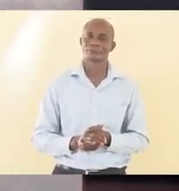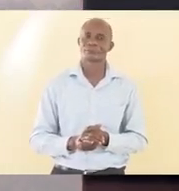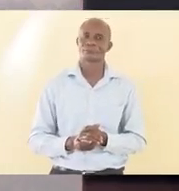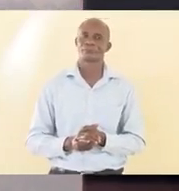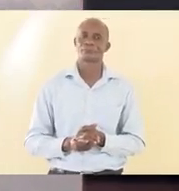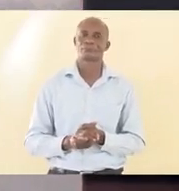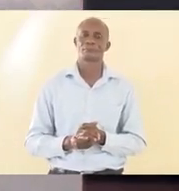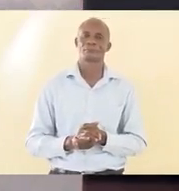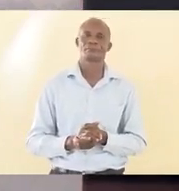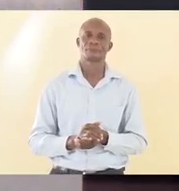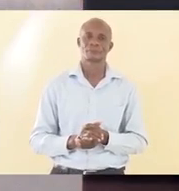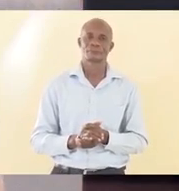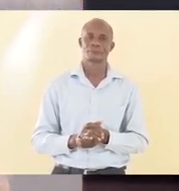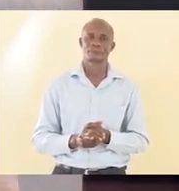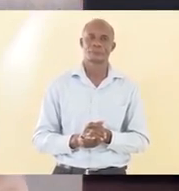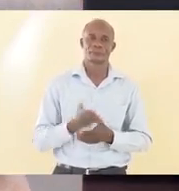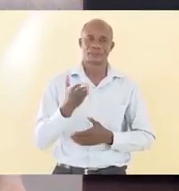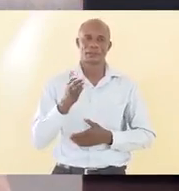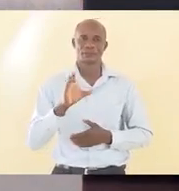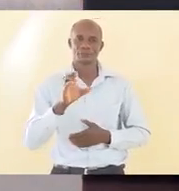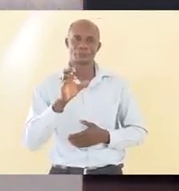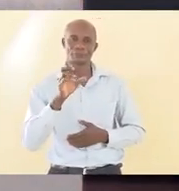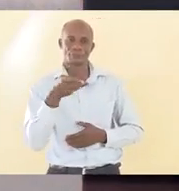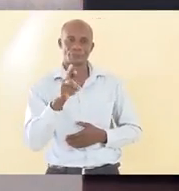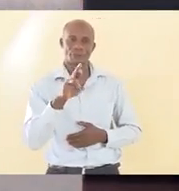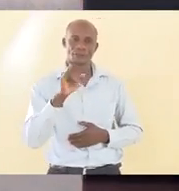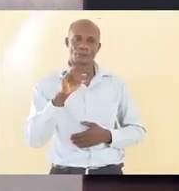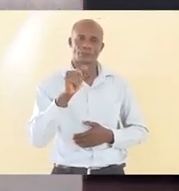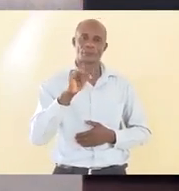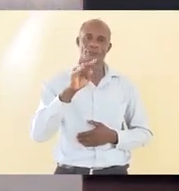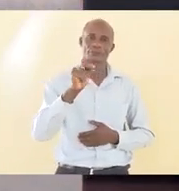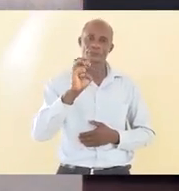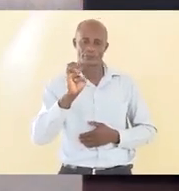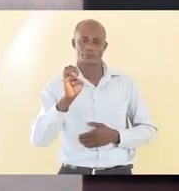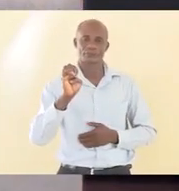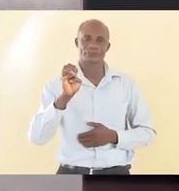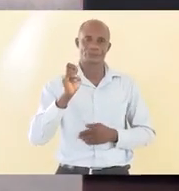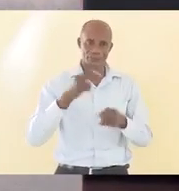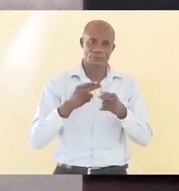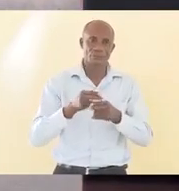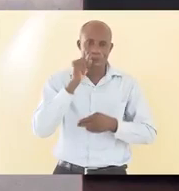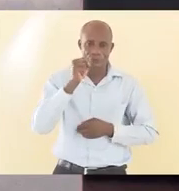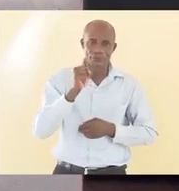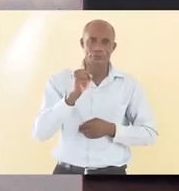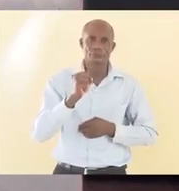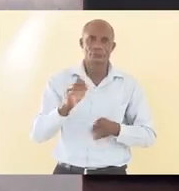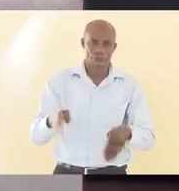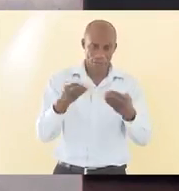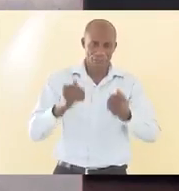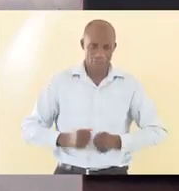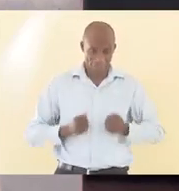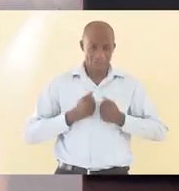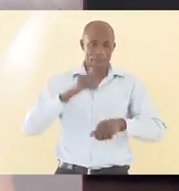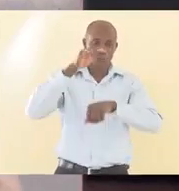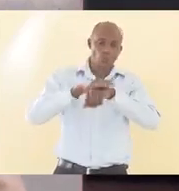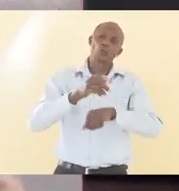Christine Carter. You can Google it. Christine Carter, like Jimmy Carter. And she gave an